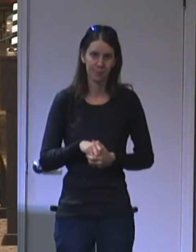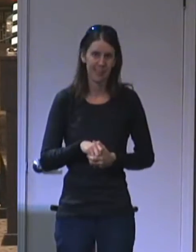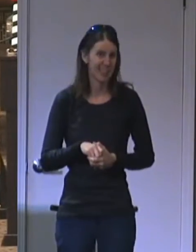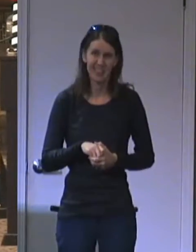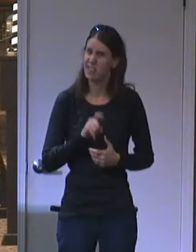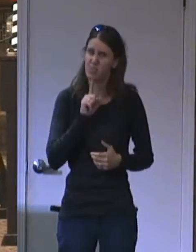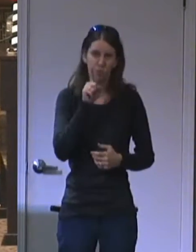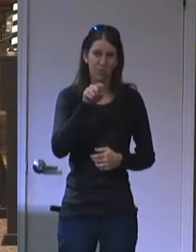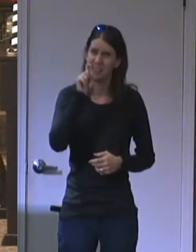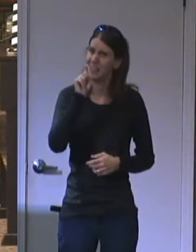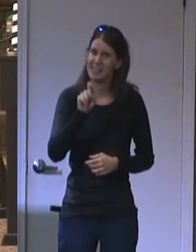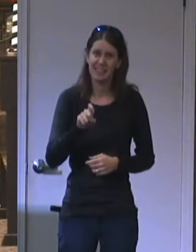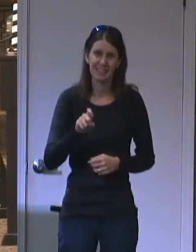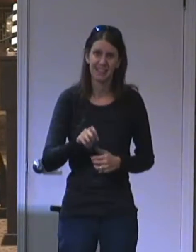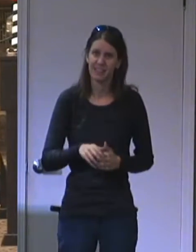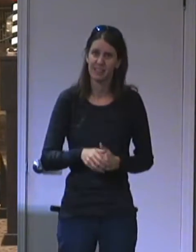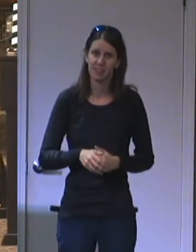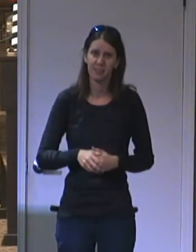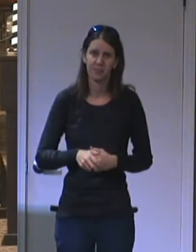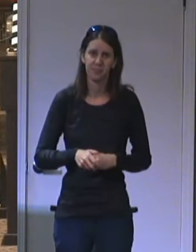And it's not really a need.